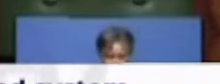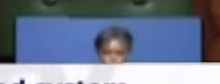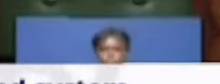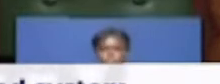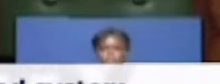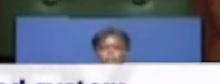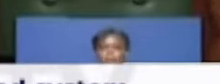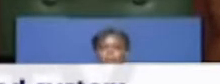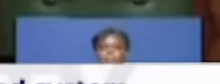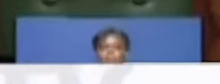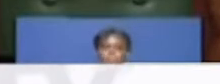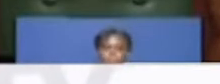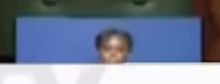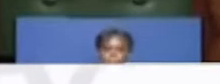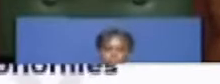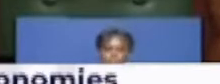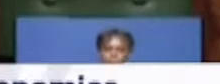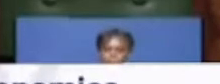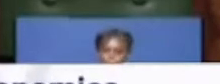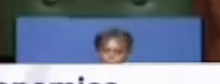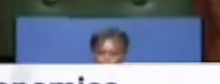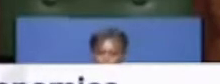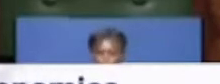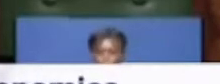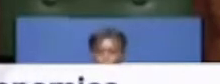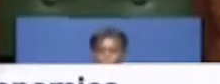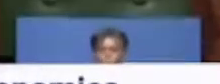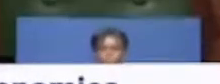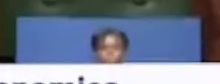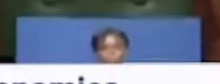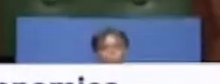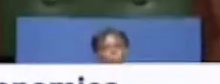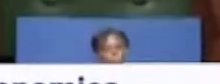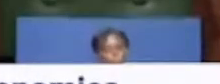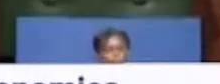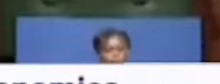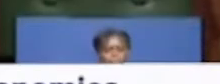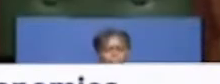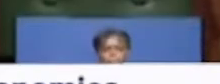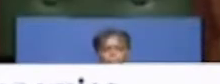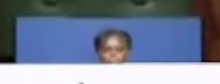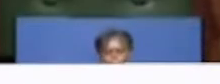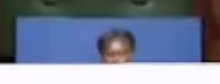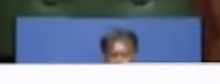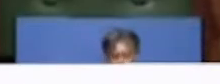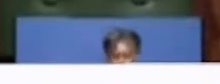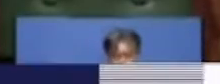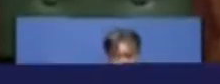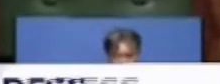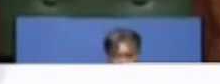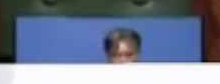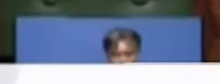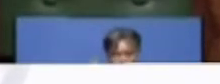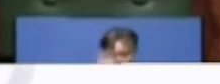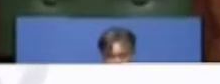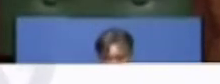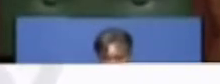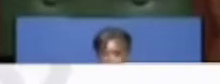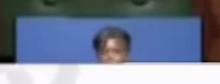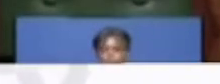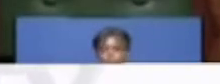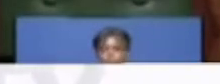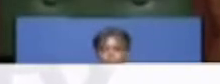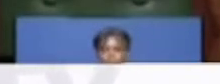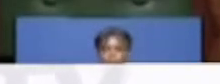simultaneously re-energize our common bond as brothers and sisters in East Africa, even as we craft a